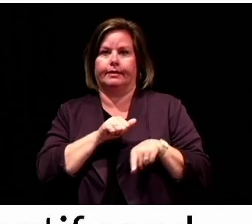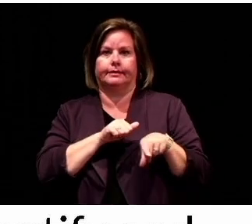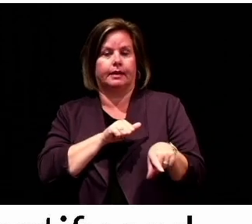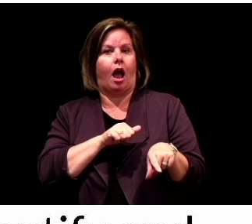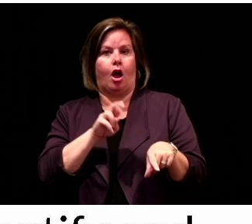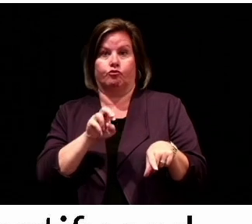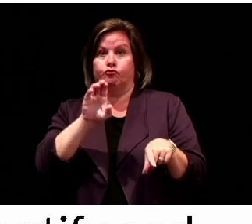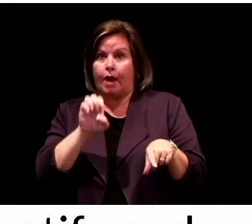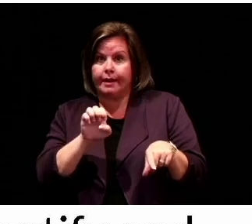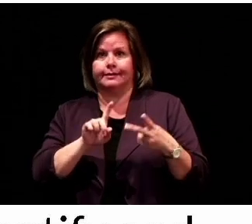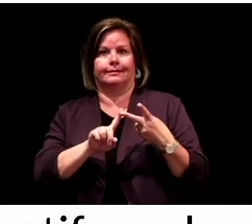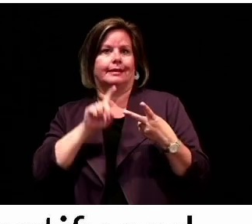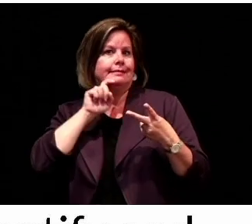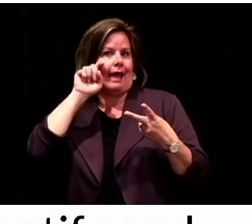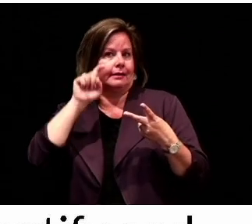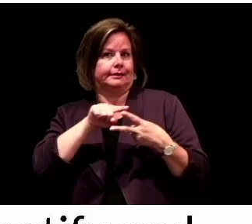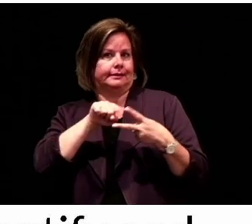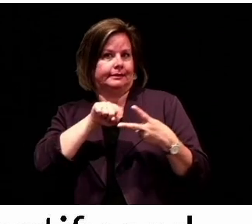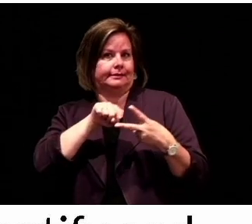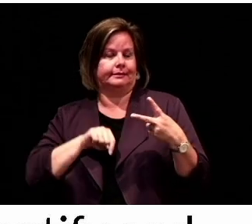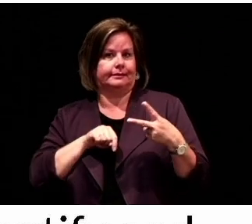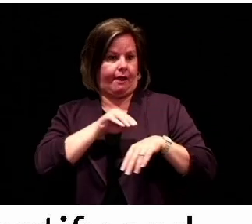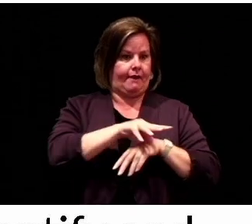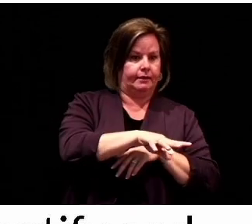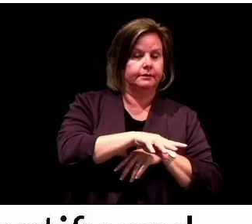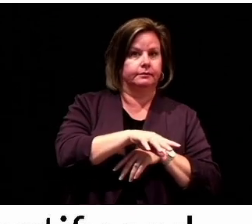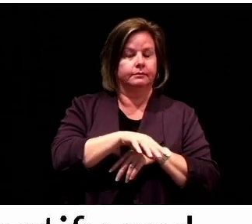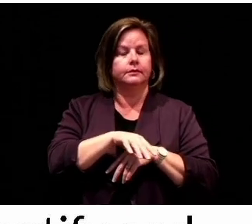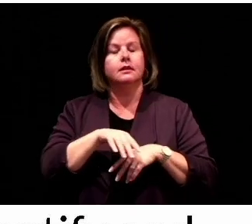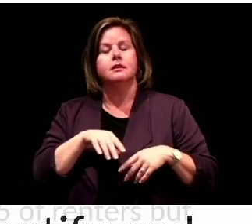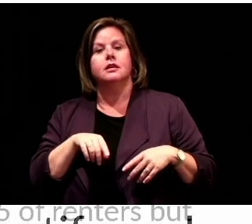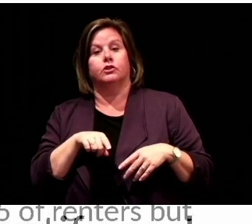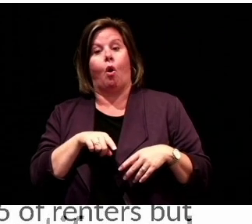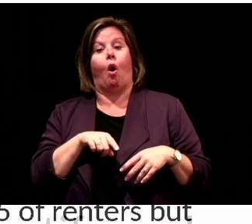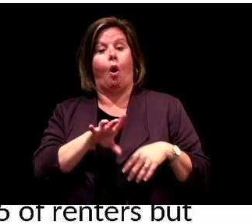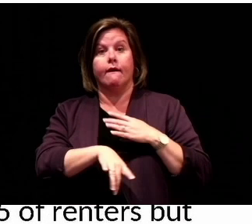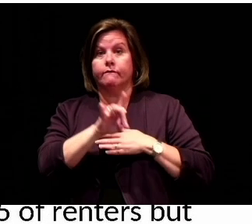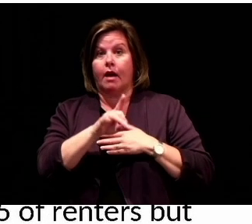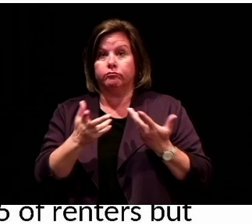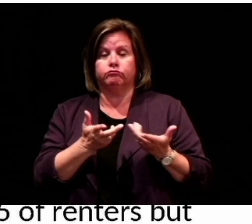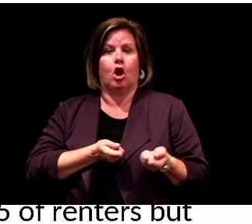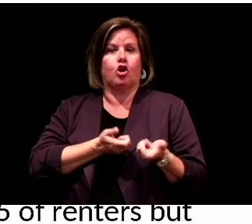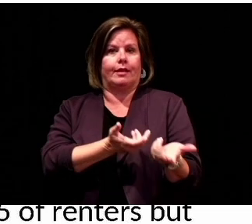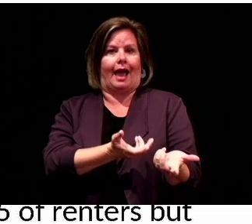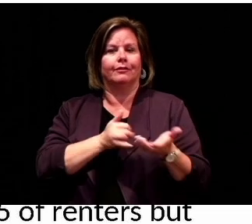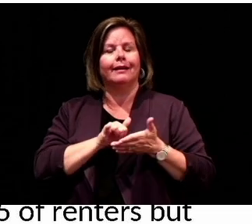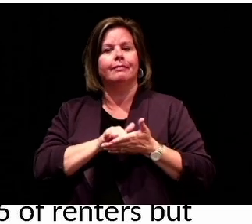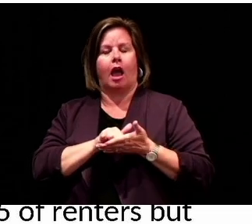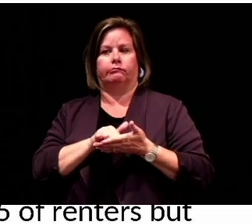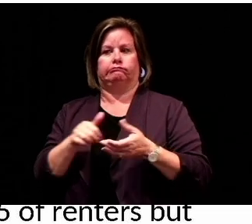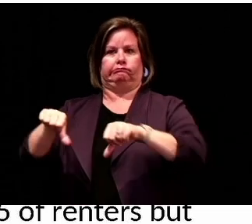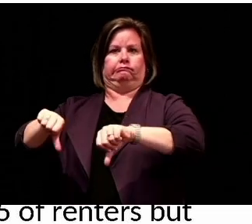policy, period. Any eviction policy at all results in denial. Statistical evidence showed that